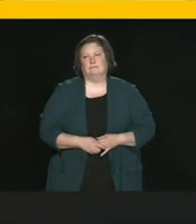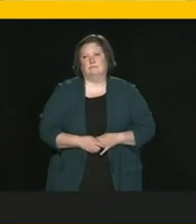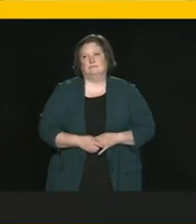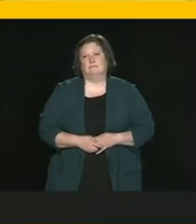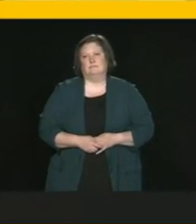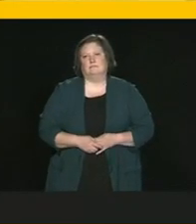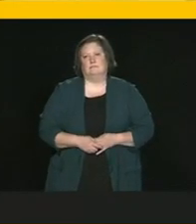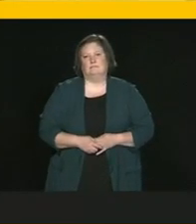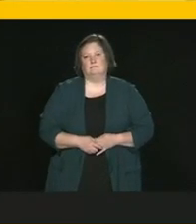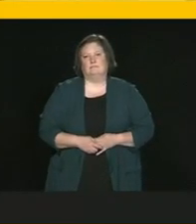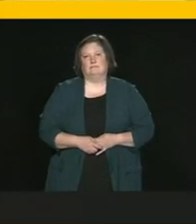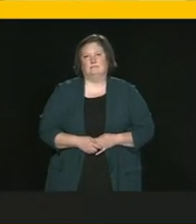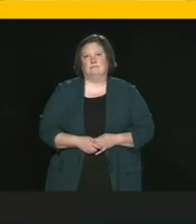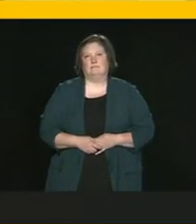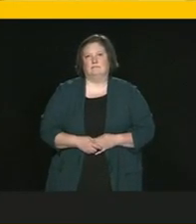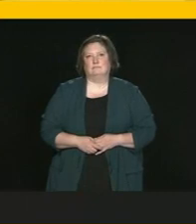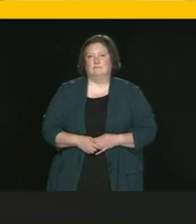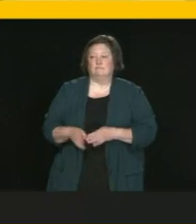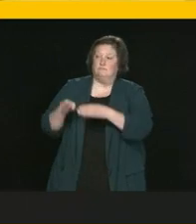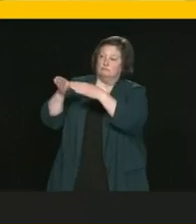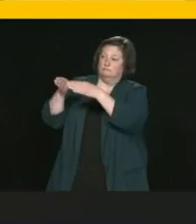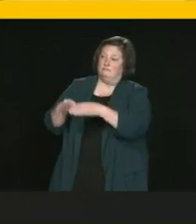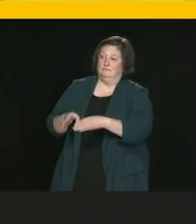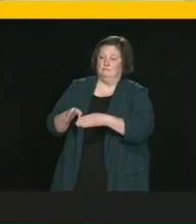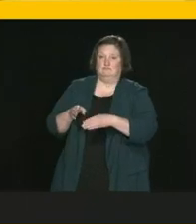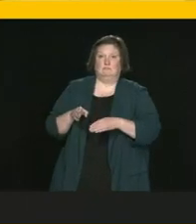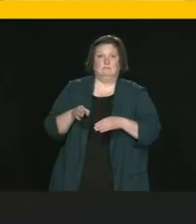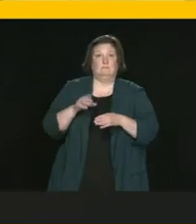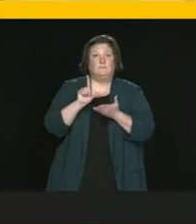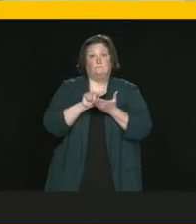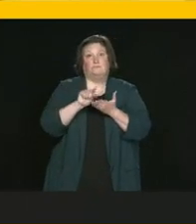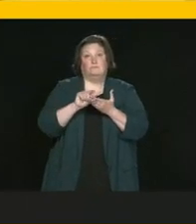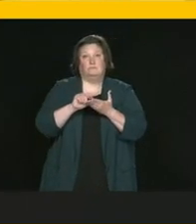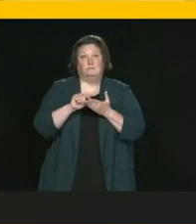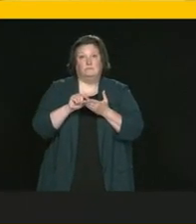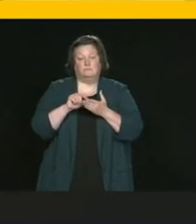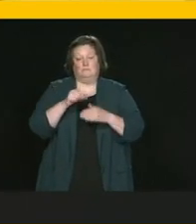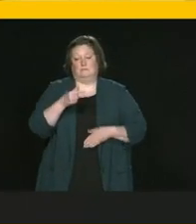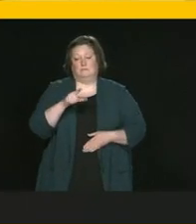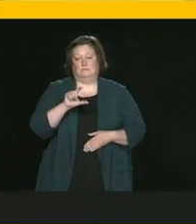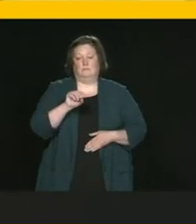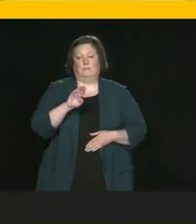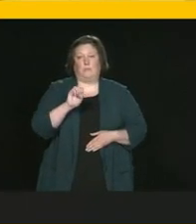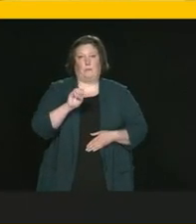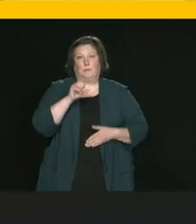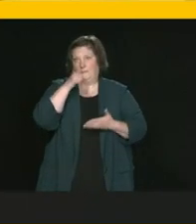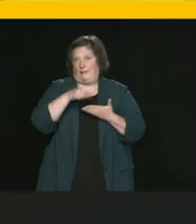un. First question, Christy Kirkup, The Globe and Mail, line open.